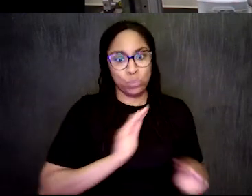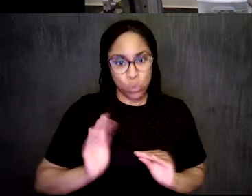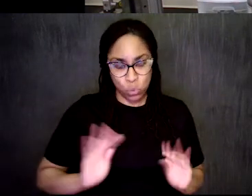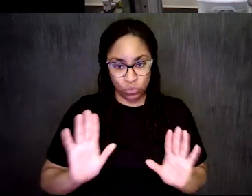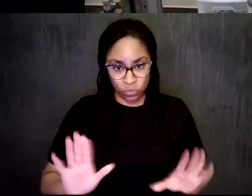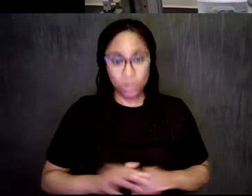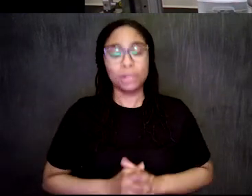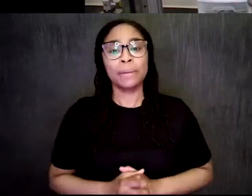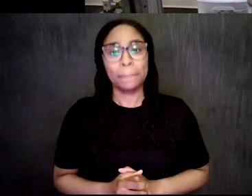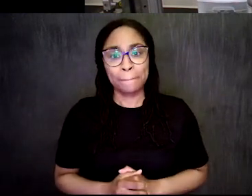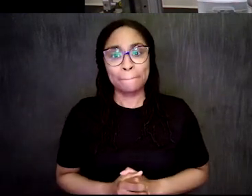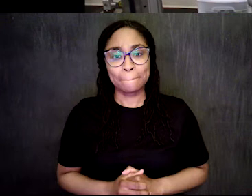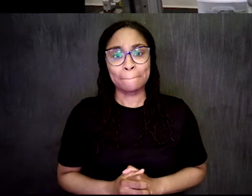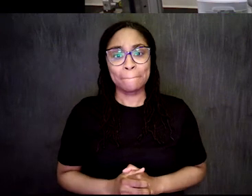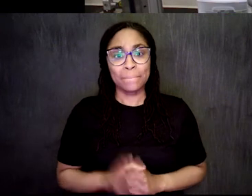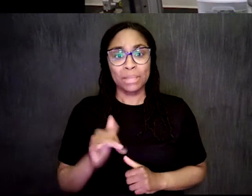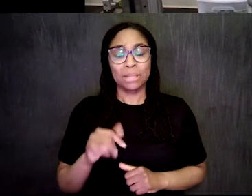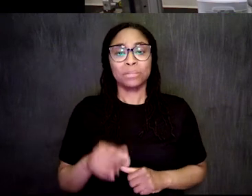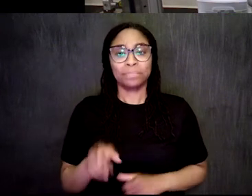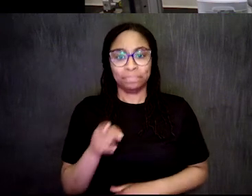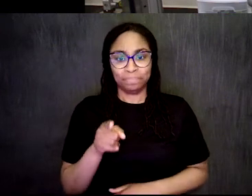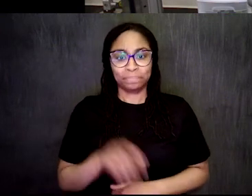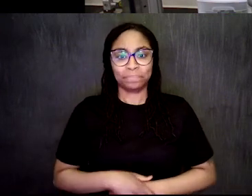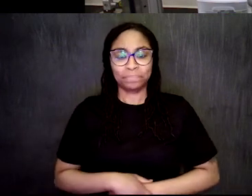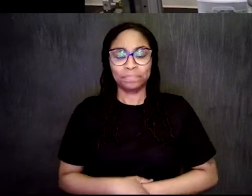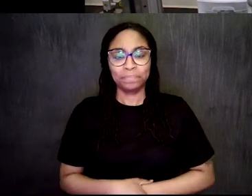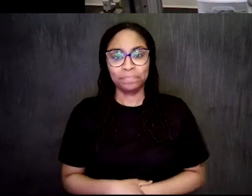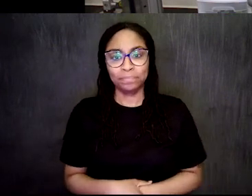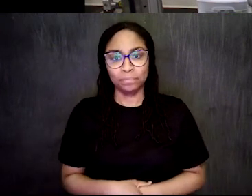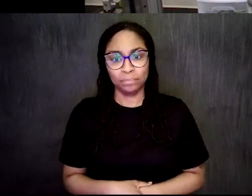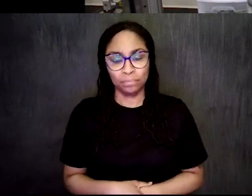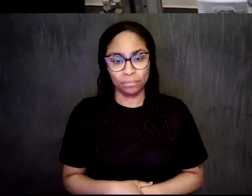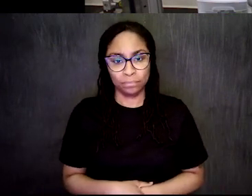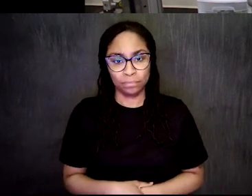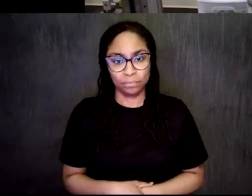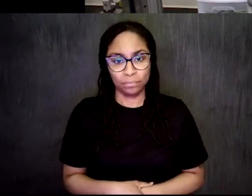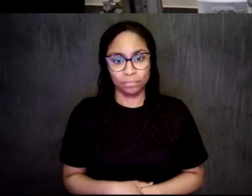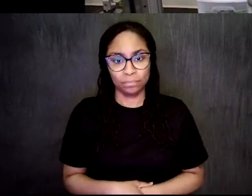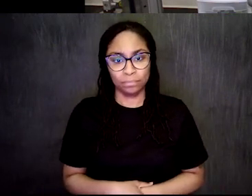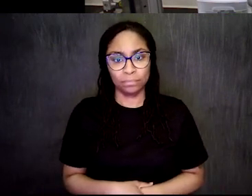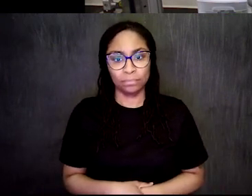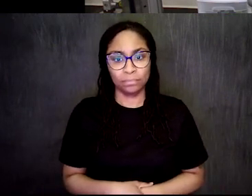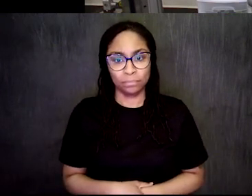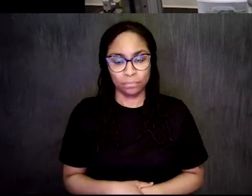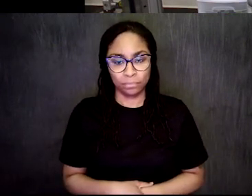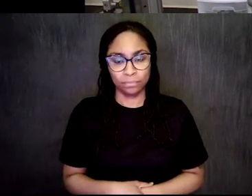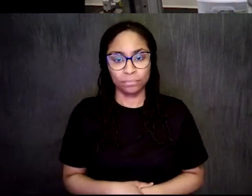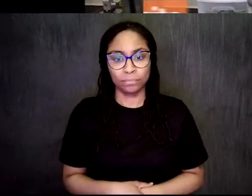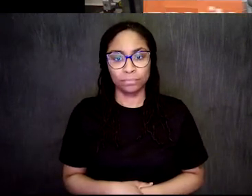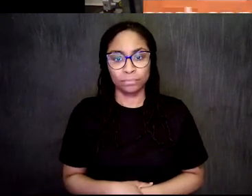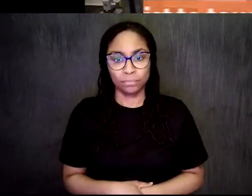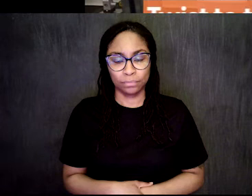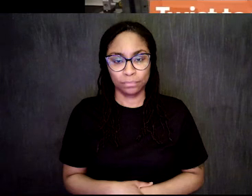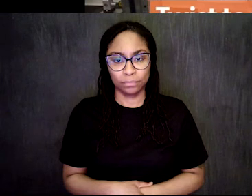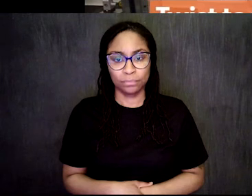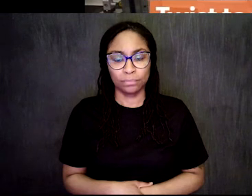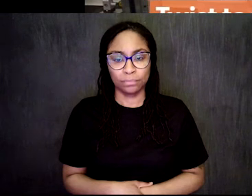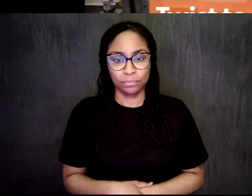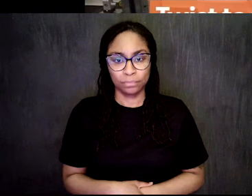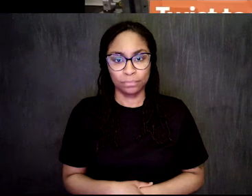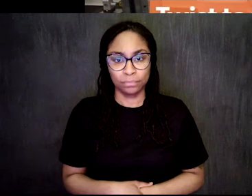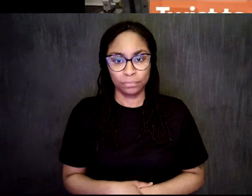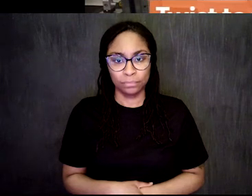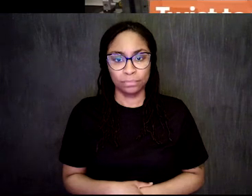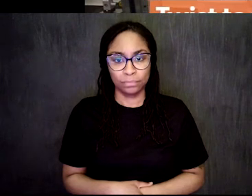spine to move. So with the twist, the legs stay still. We're going to rotate as best as you can, reach for